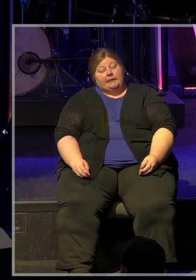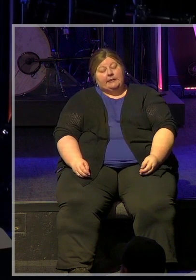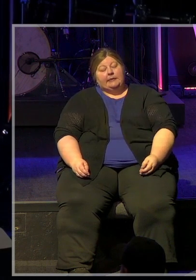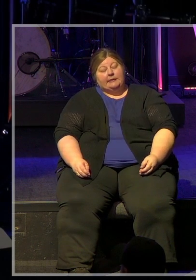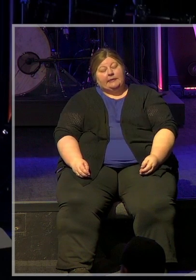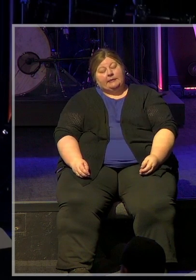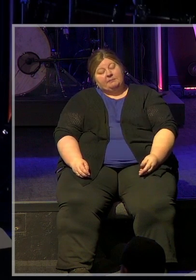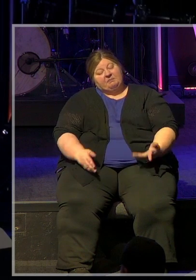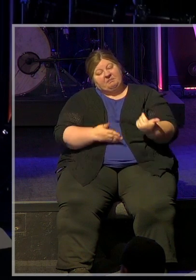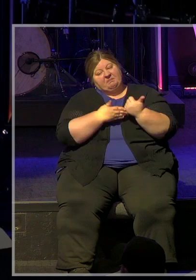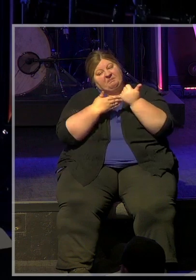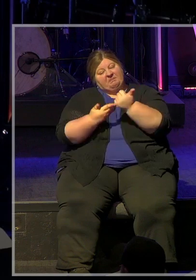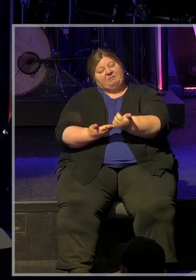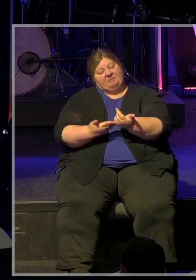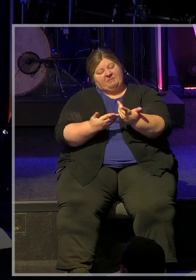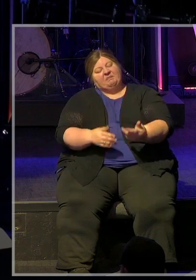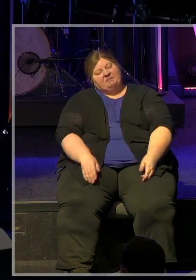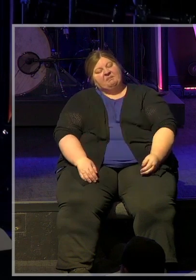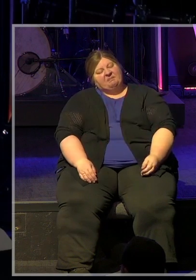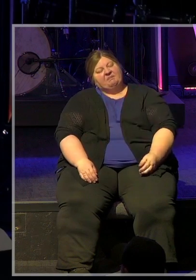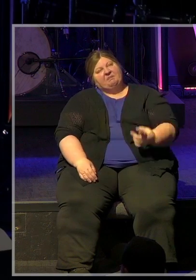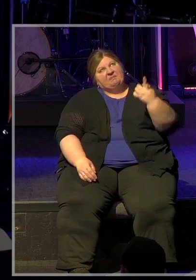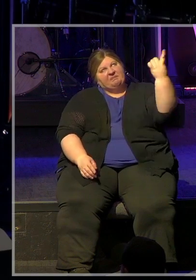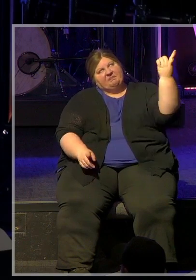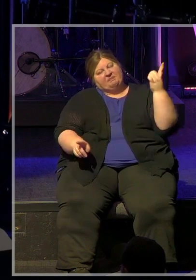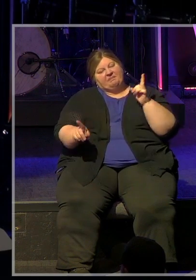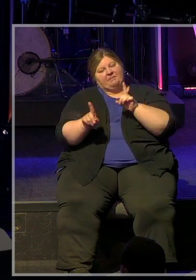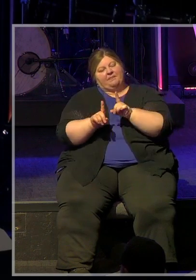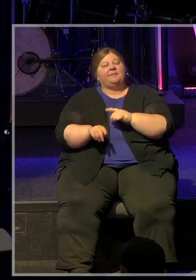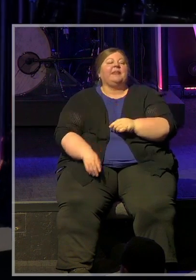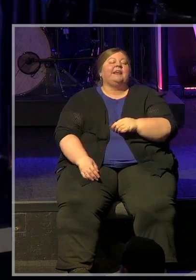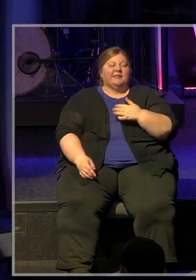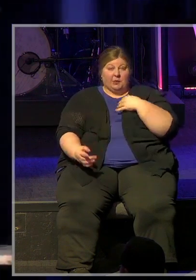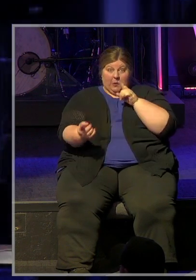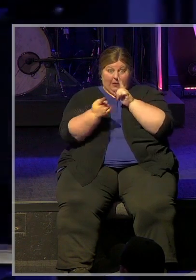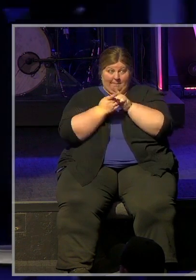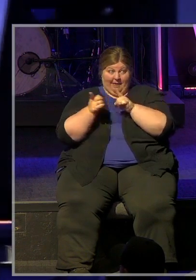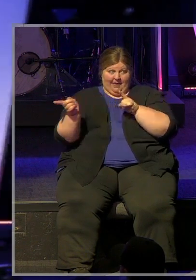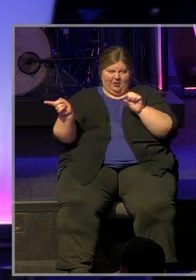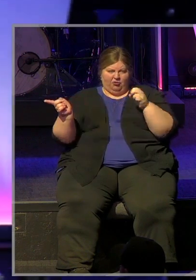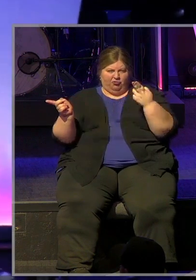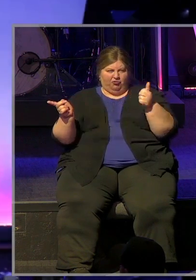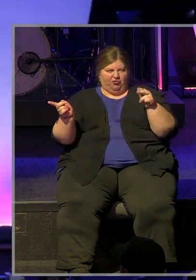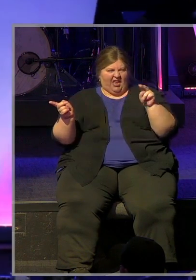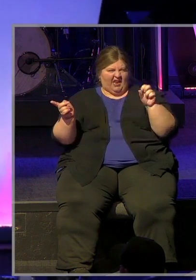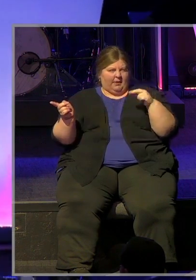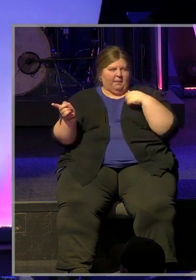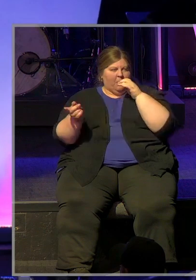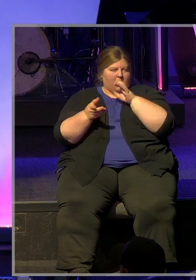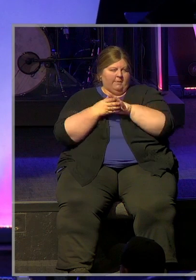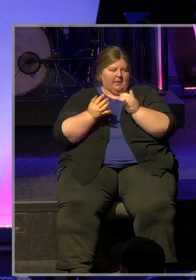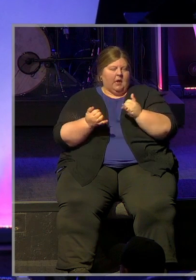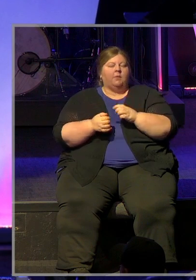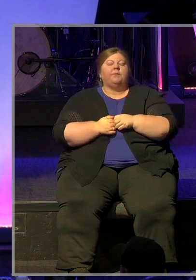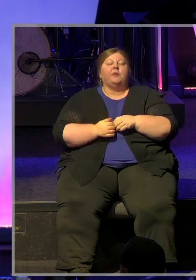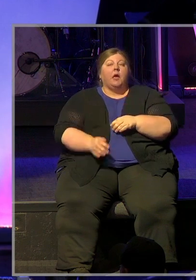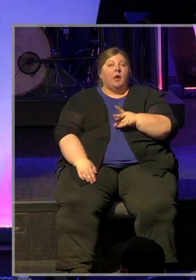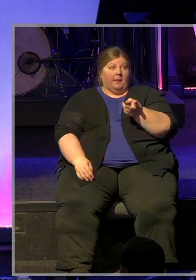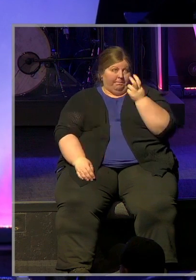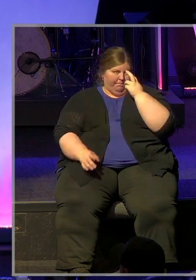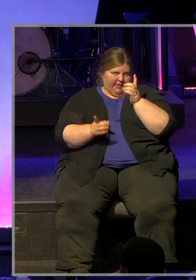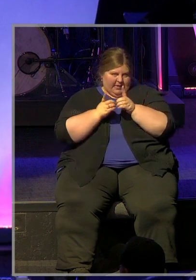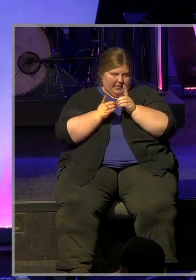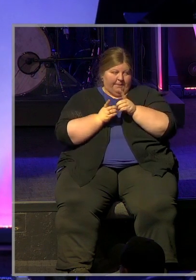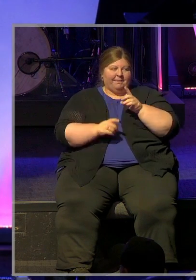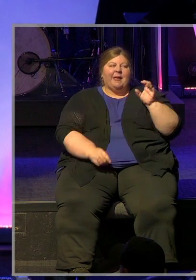So I'm going to help him out. I'm going to step in. So here's how Shannon and I met. We were set up on a blind date by a